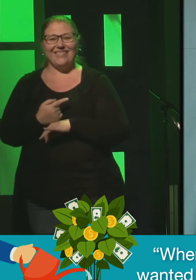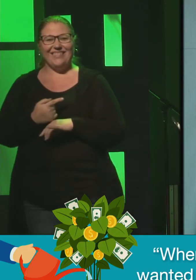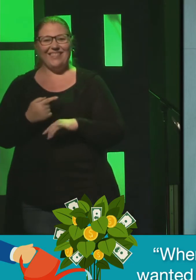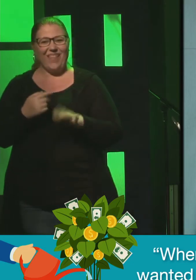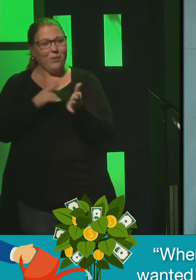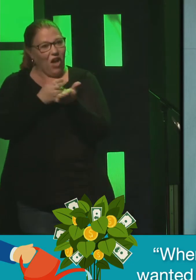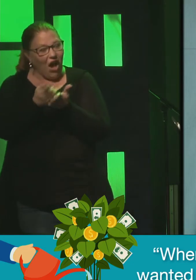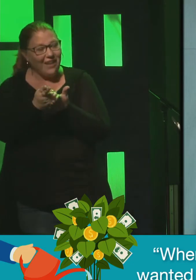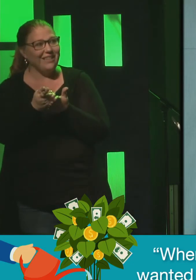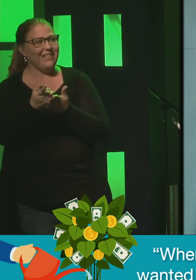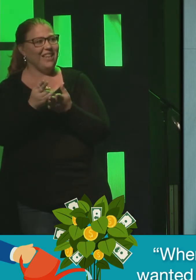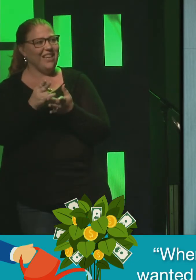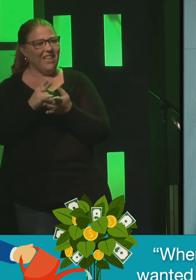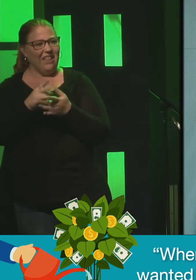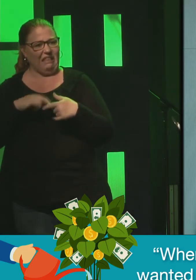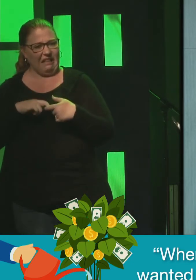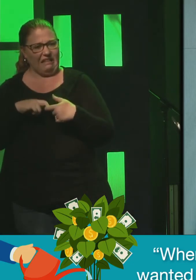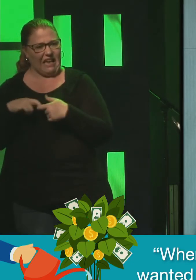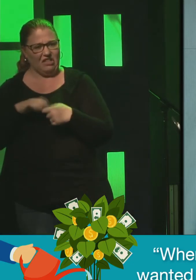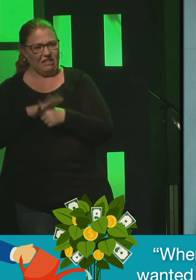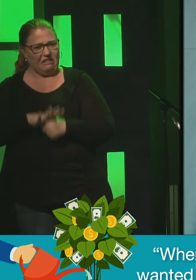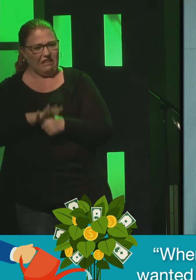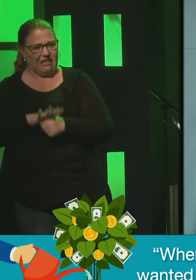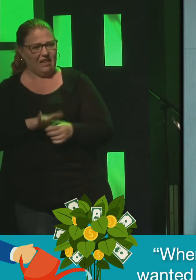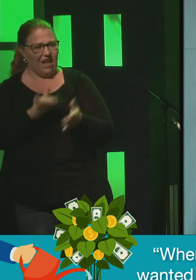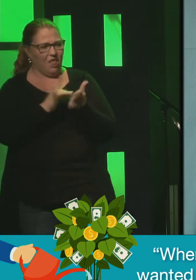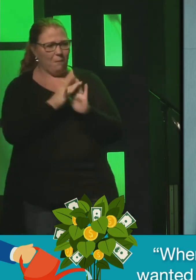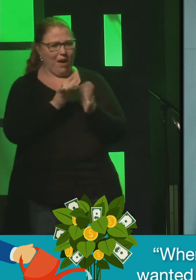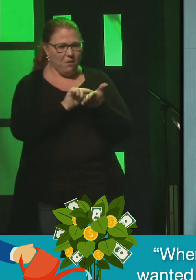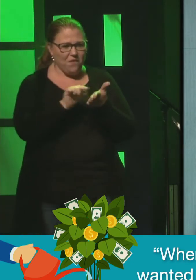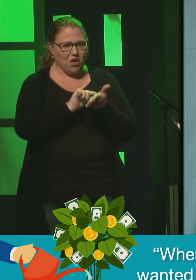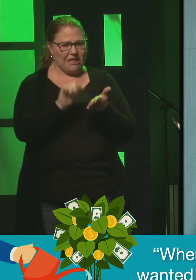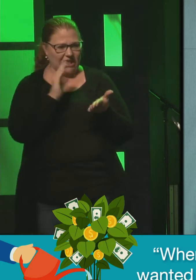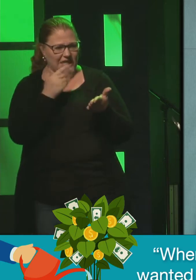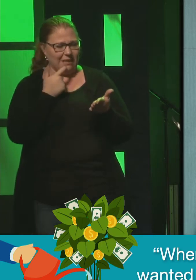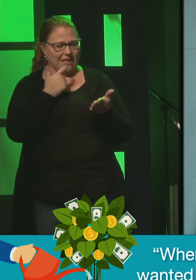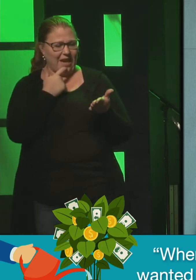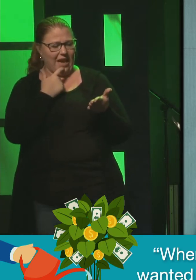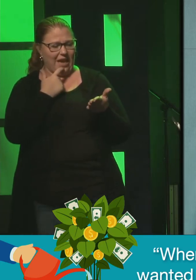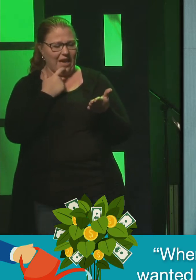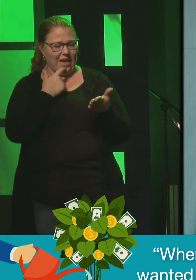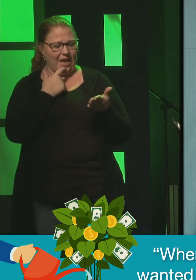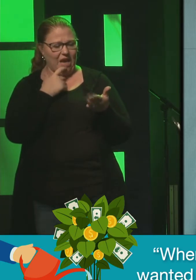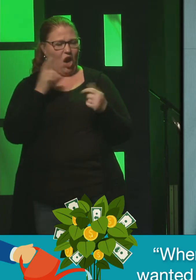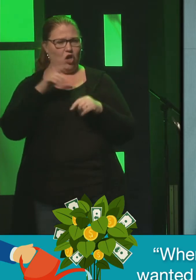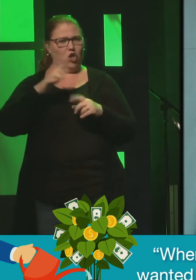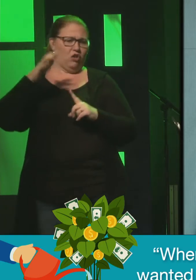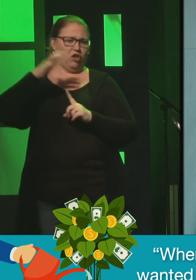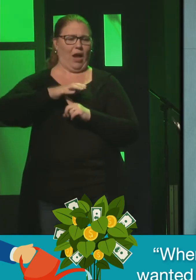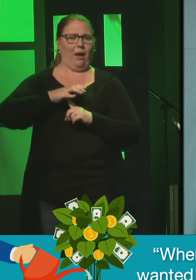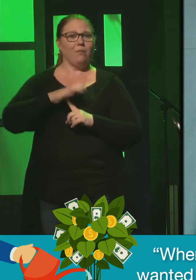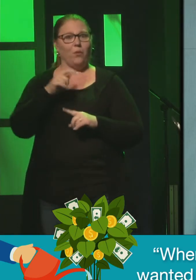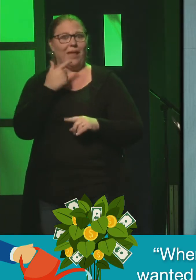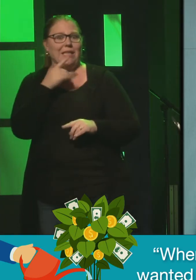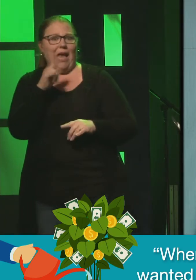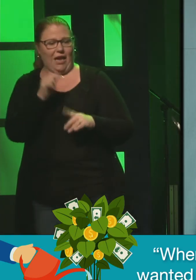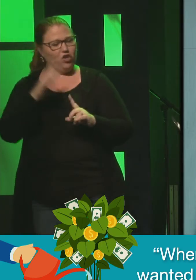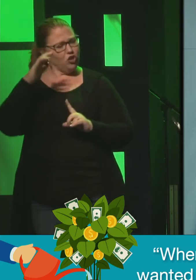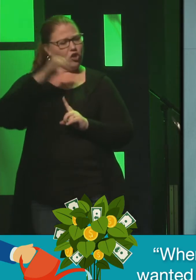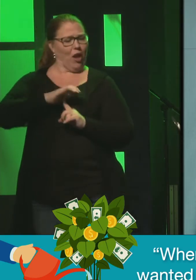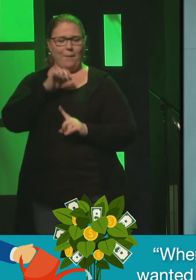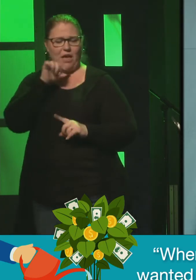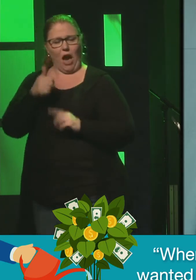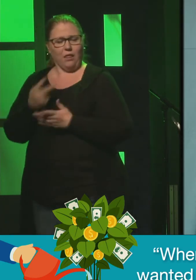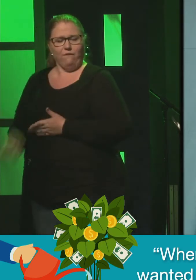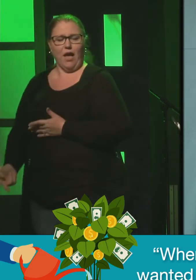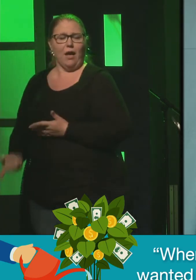because there is this tension between Bible verses that seem to say you're the head and not the tail, right? Don't seem to say it, they say it.